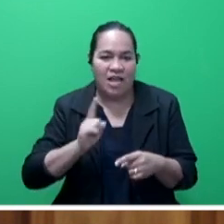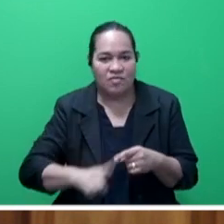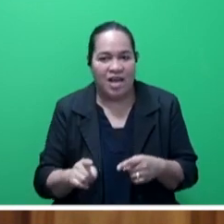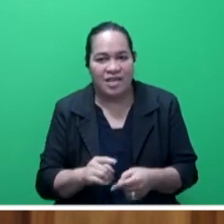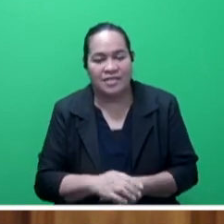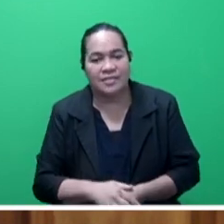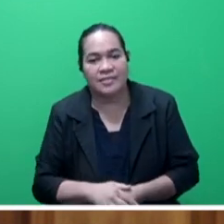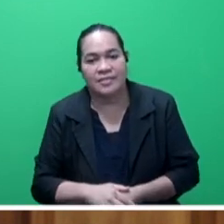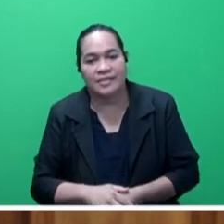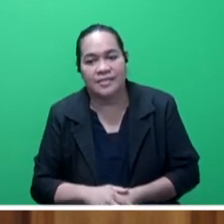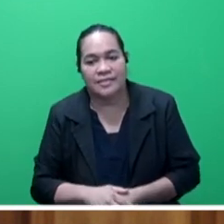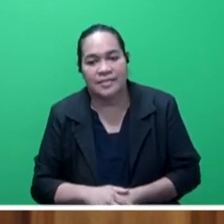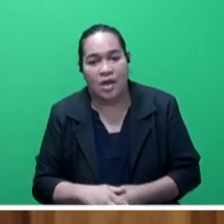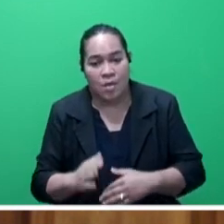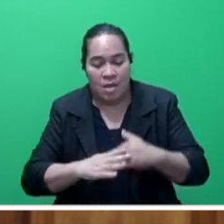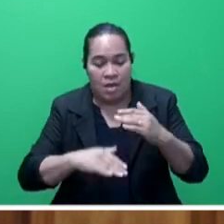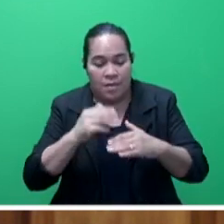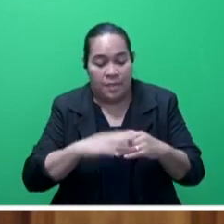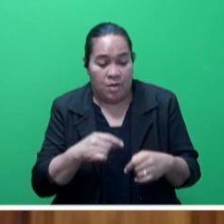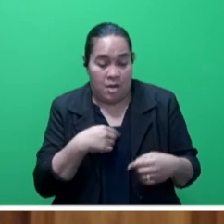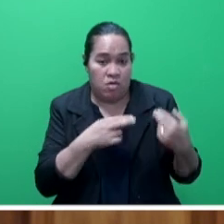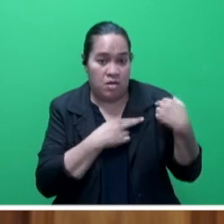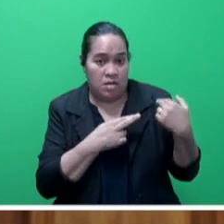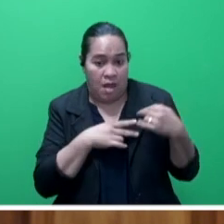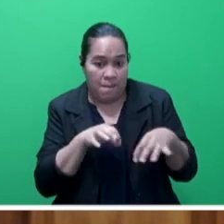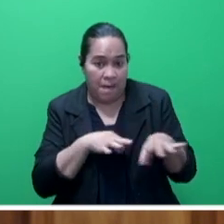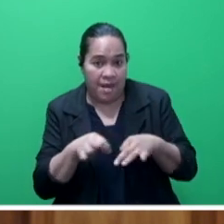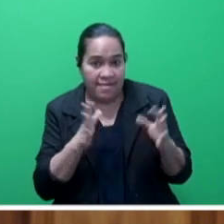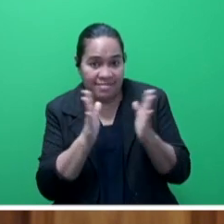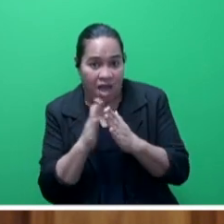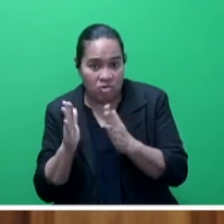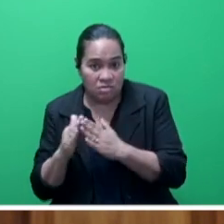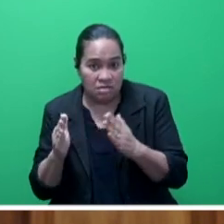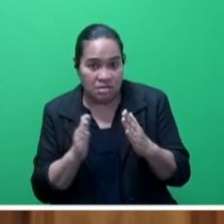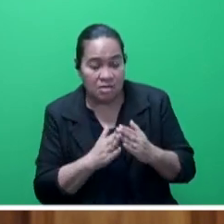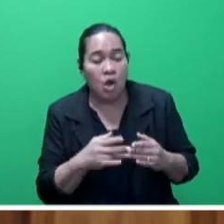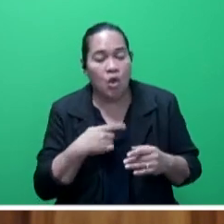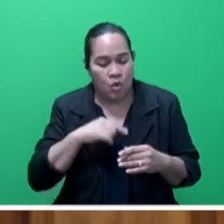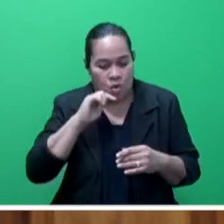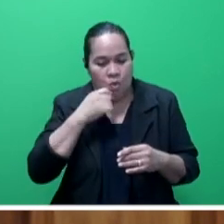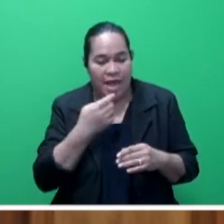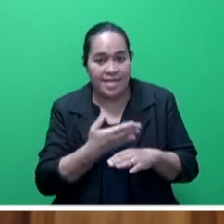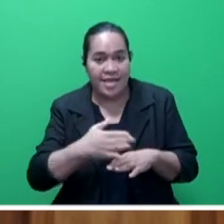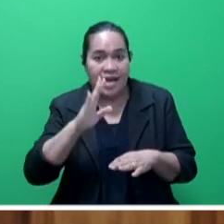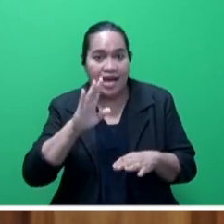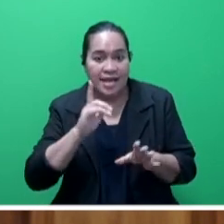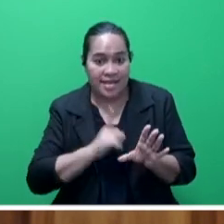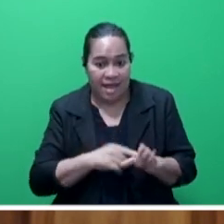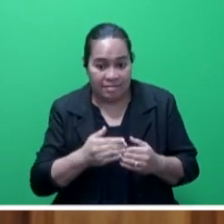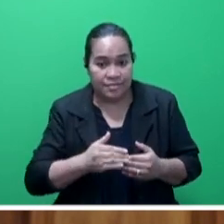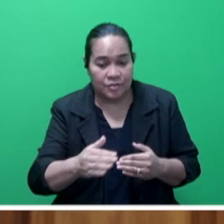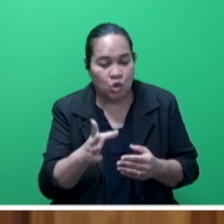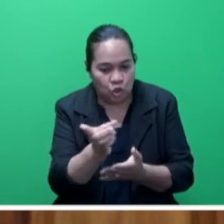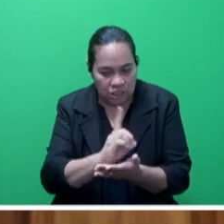In terms of, as a ministry responsible for planning towns also, Honourable Speaker, sir, we will in the new financial year continue the design and